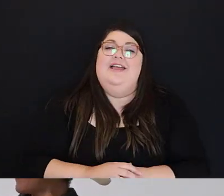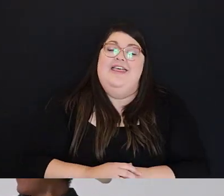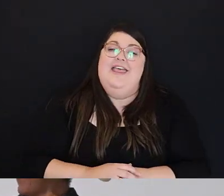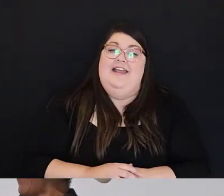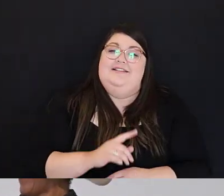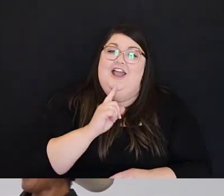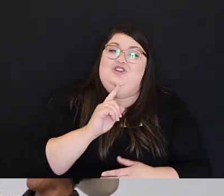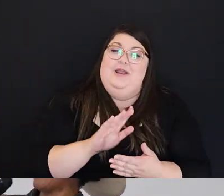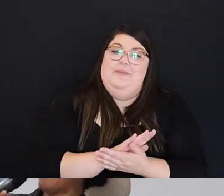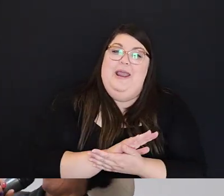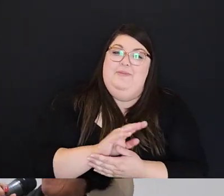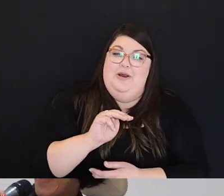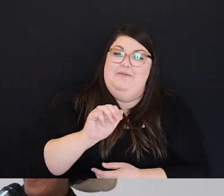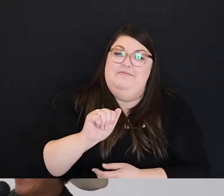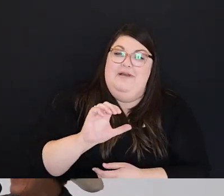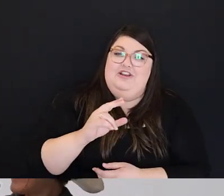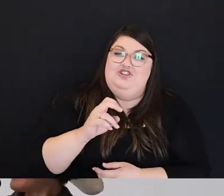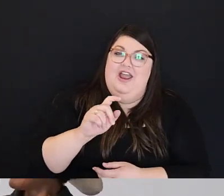mache.